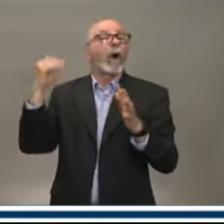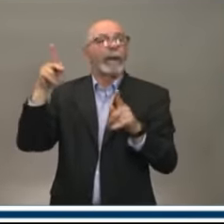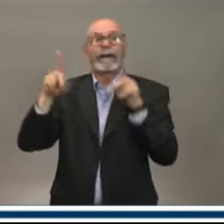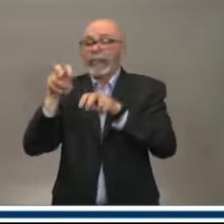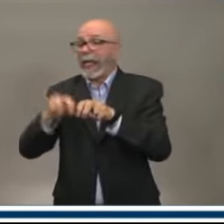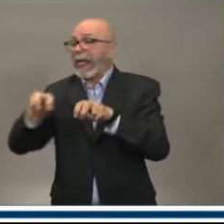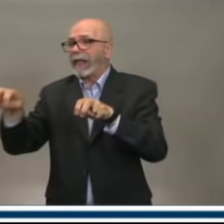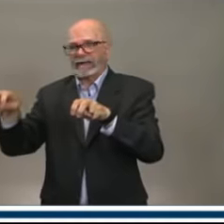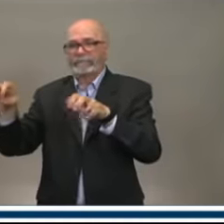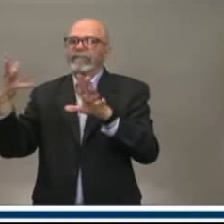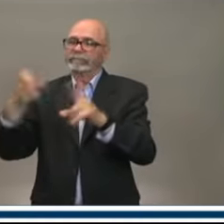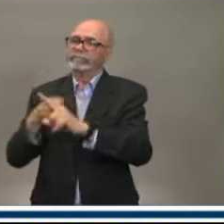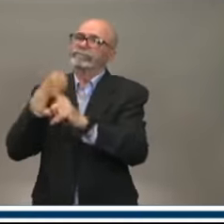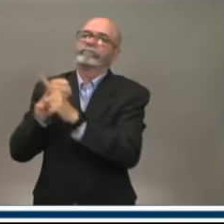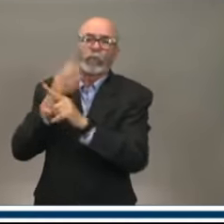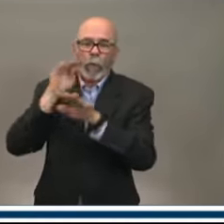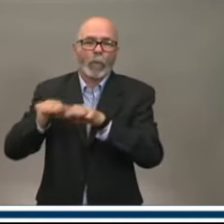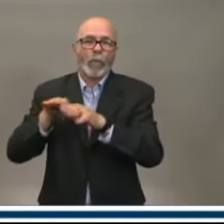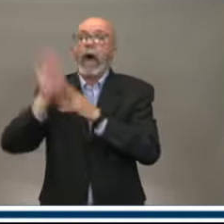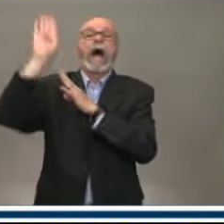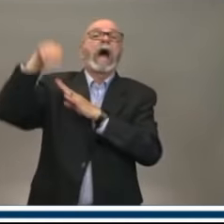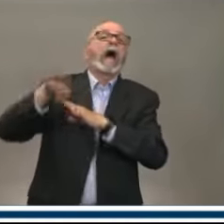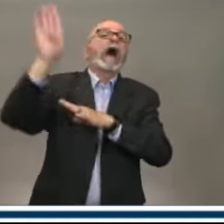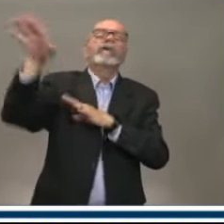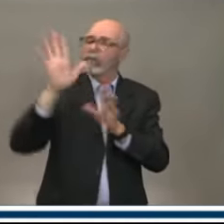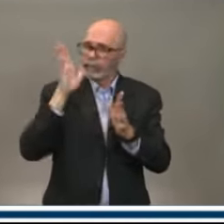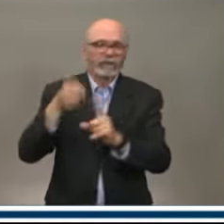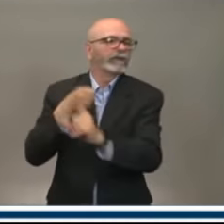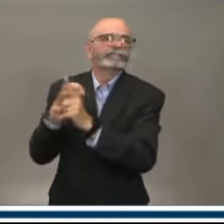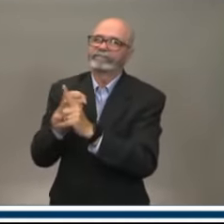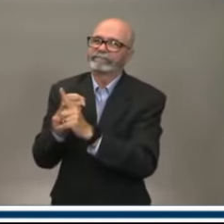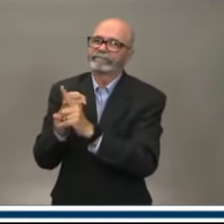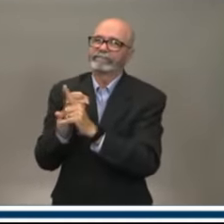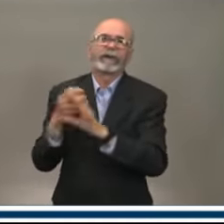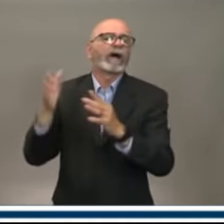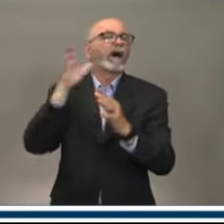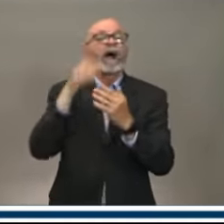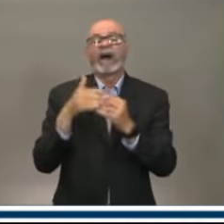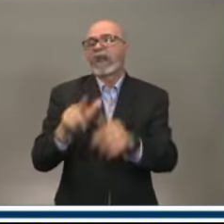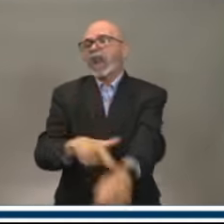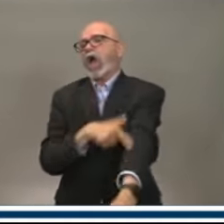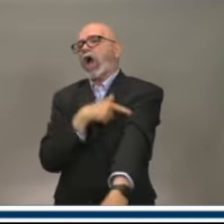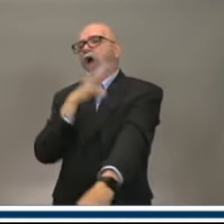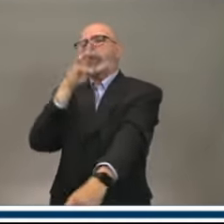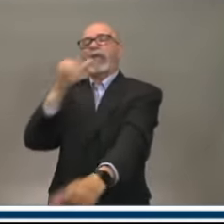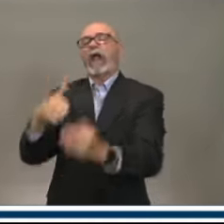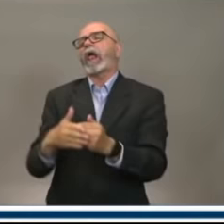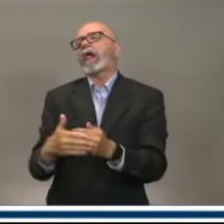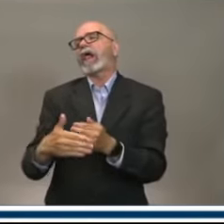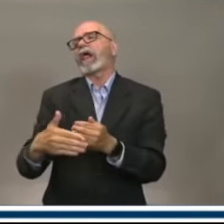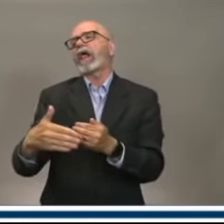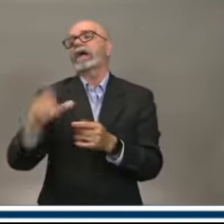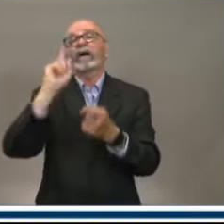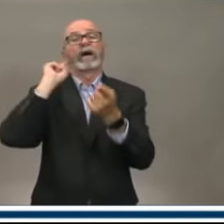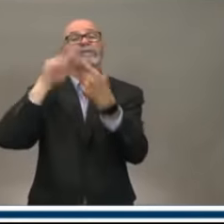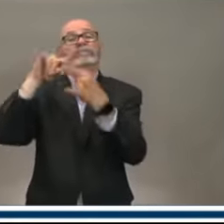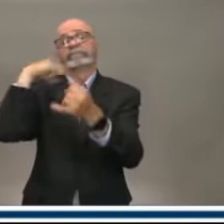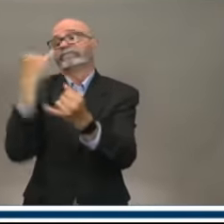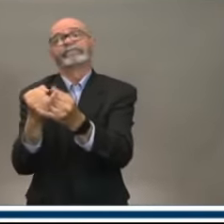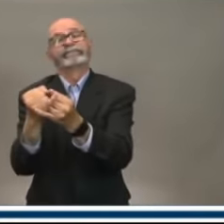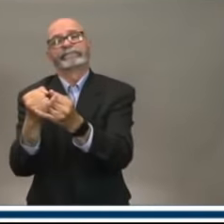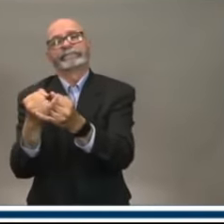up those big mass events is something that's going to be fairly towards the end of this process by necessity.